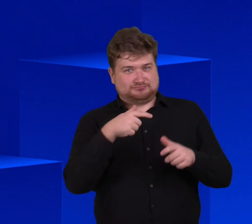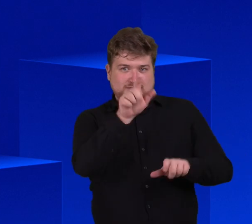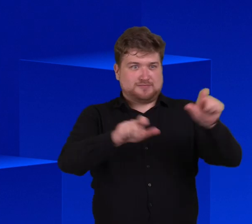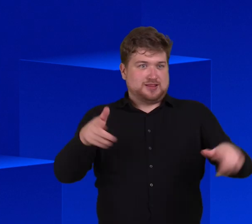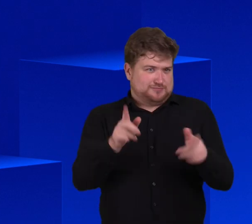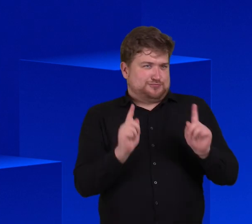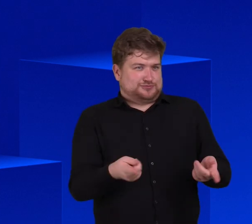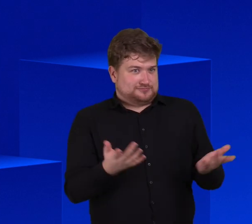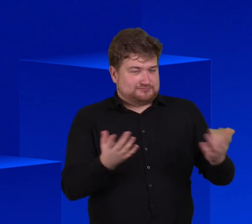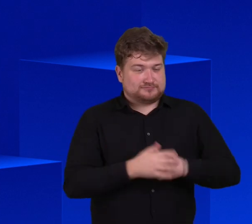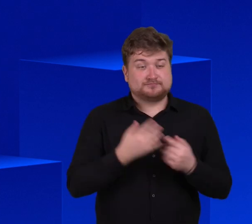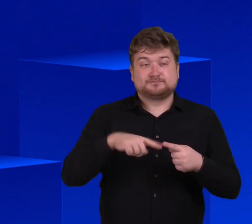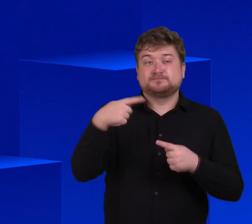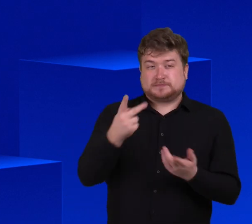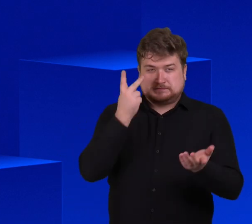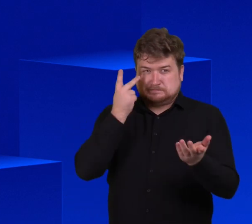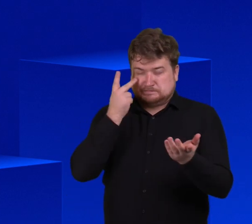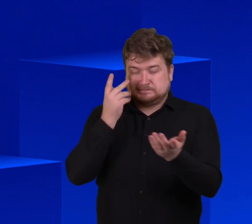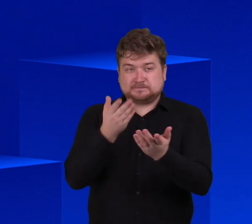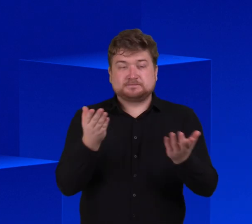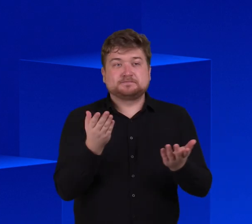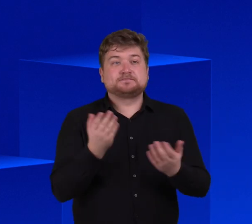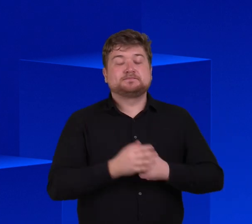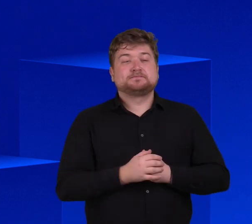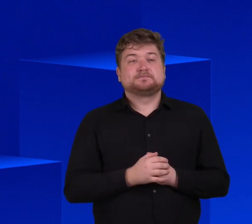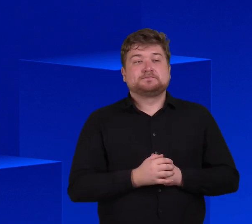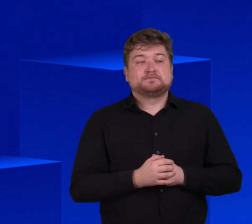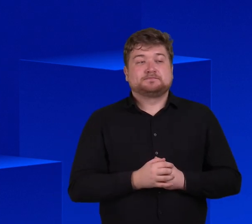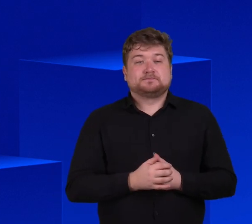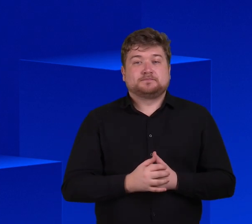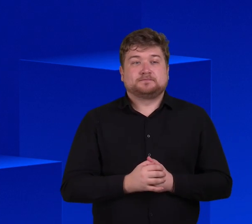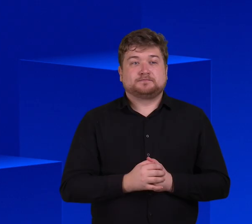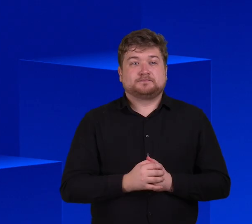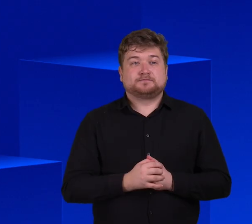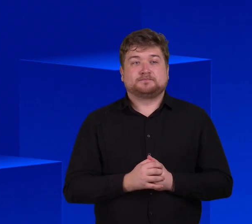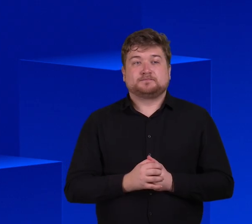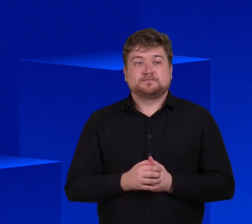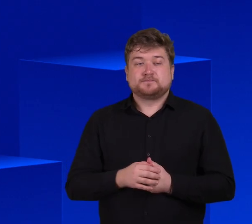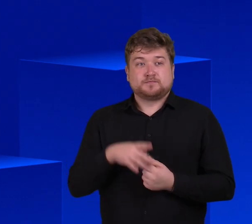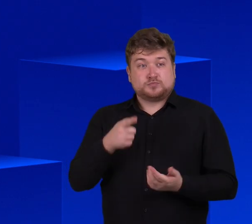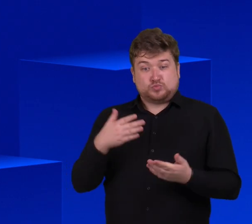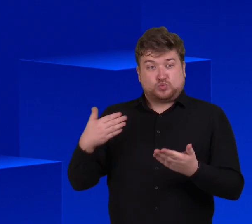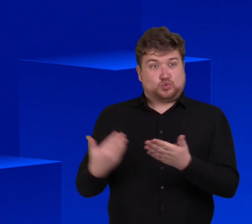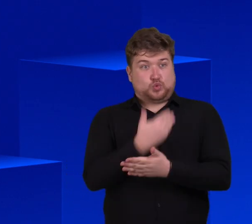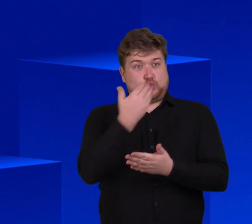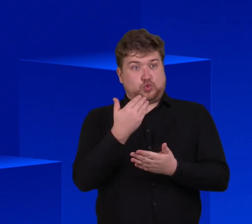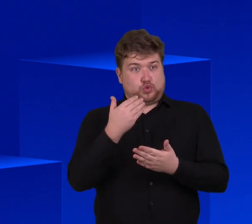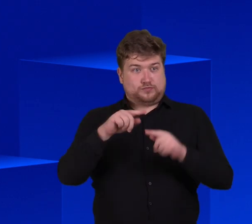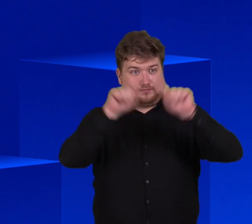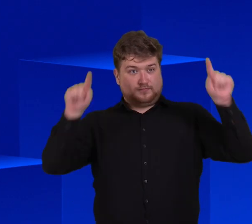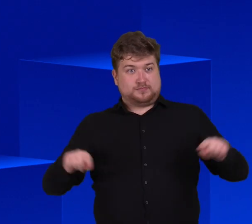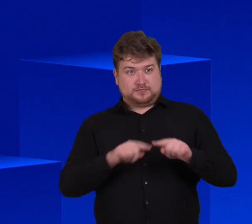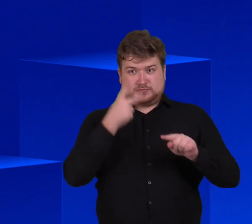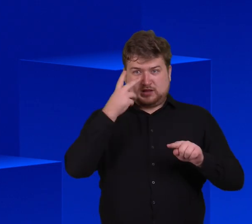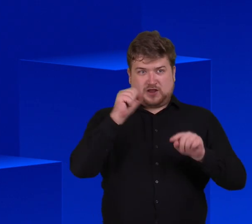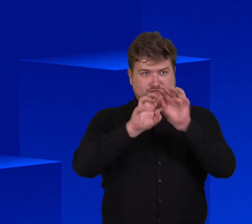the certain new geographical patterns that emerge. We call them new geographies. And here is